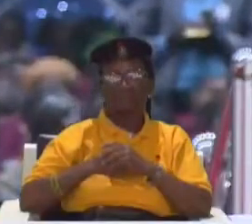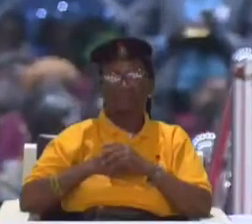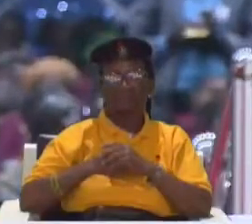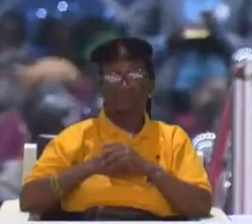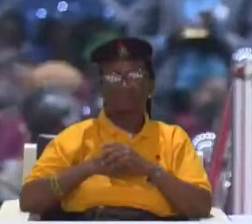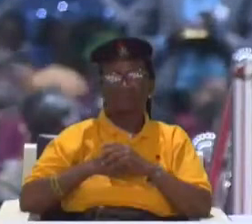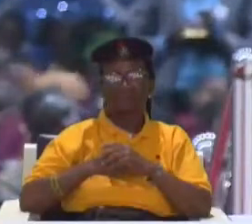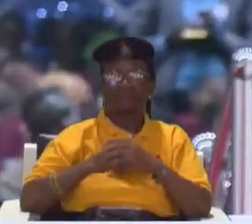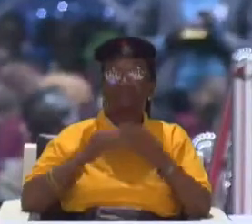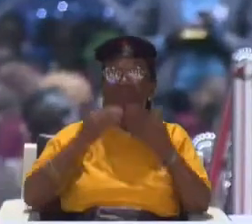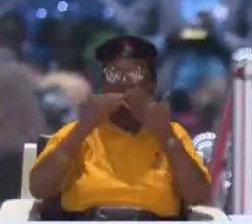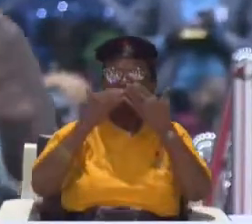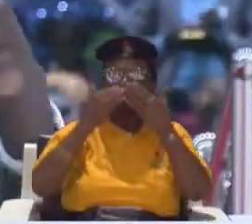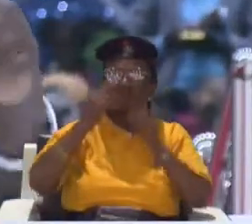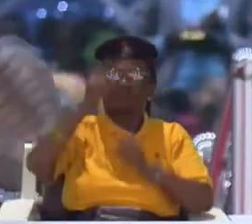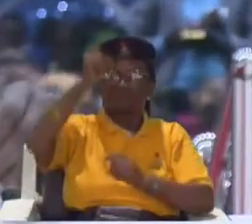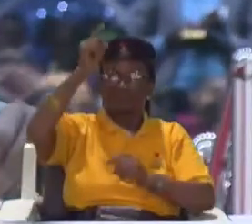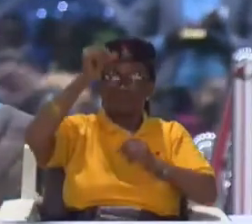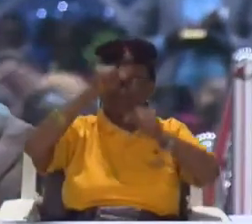Thank you, Daddy.